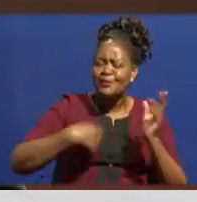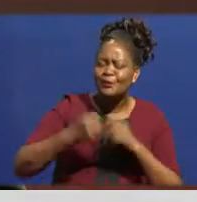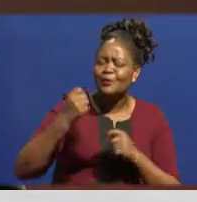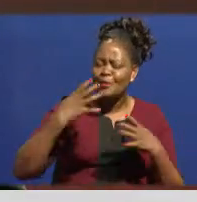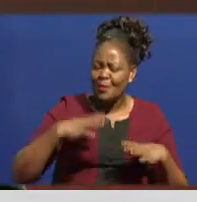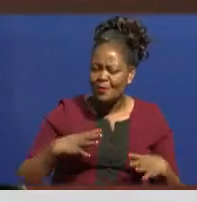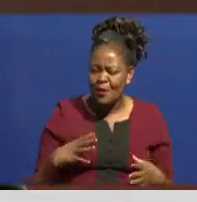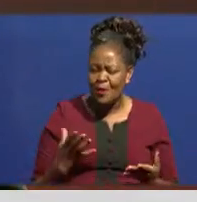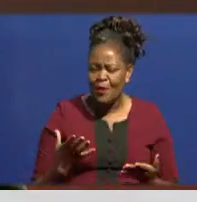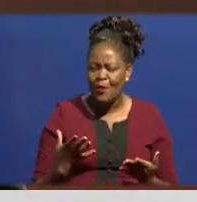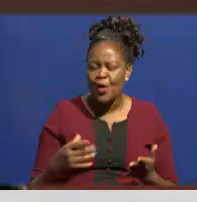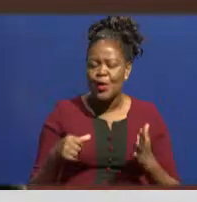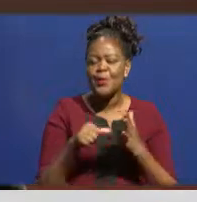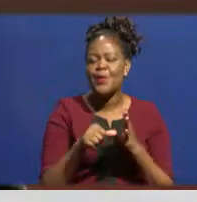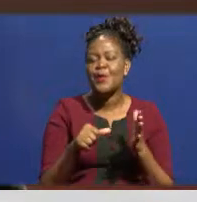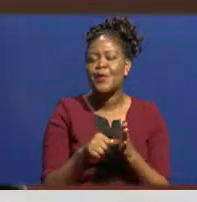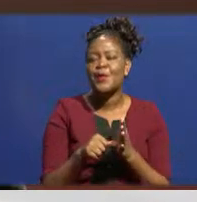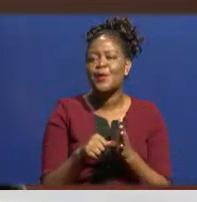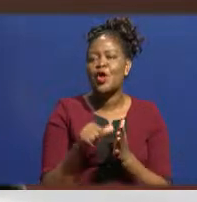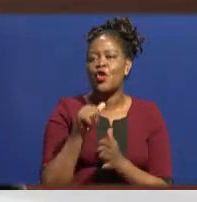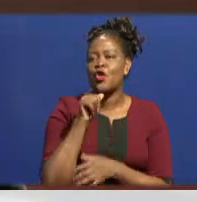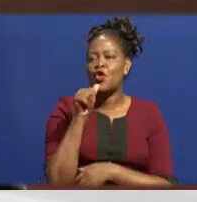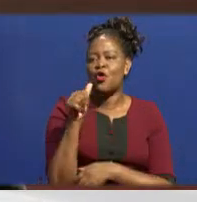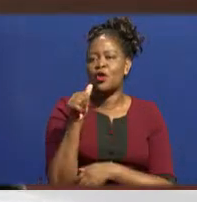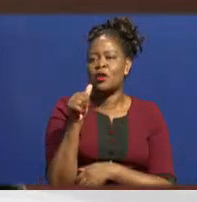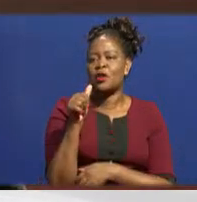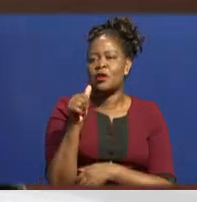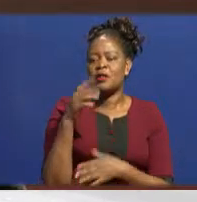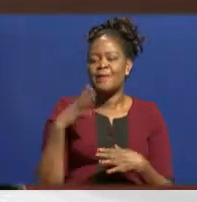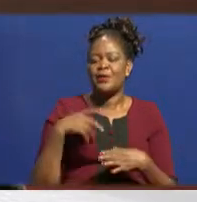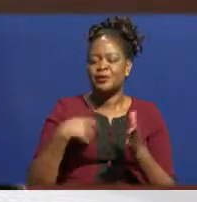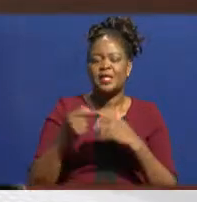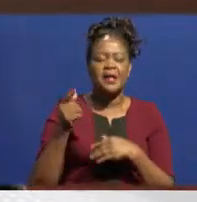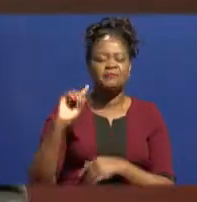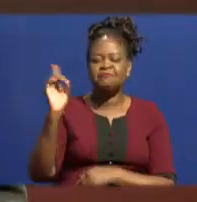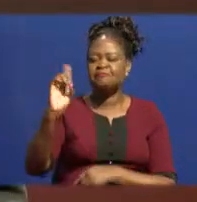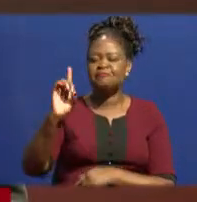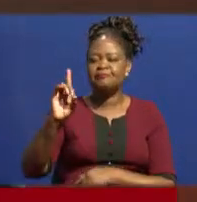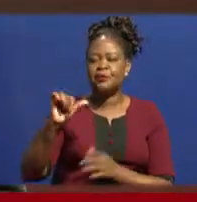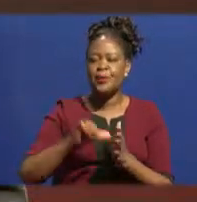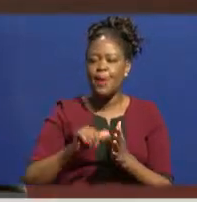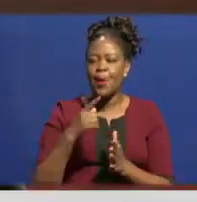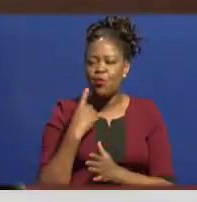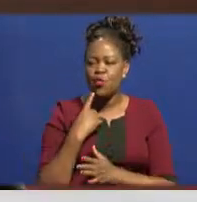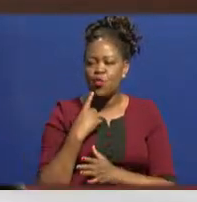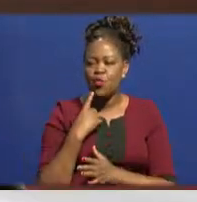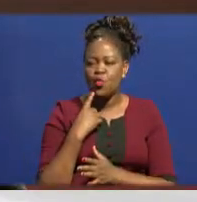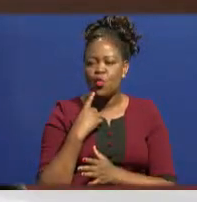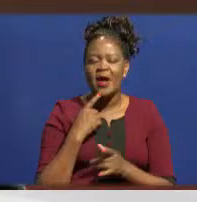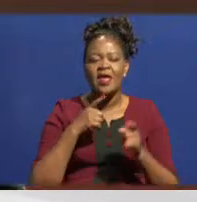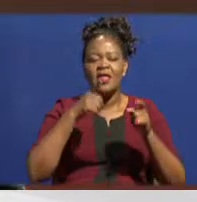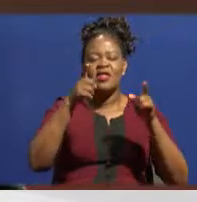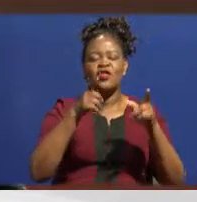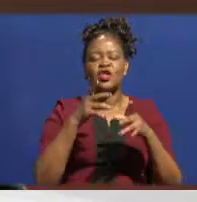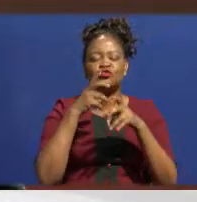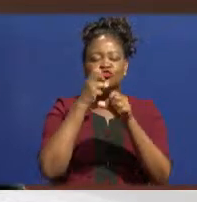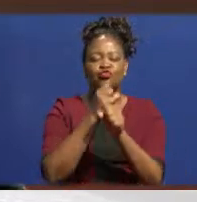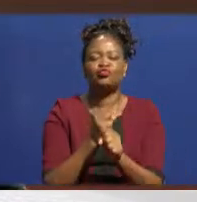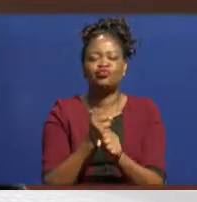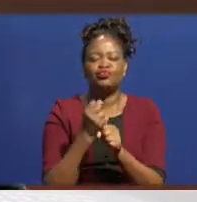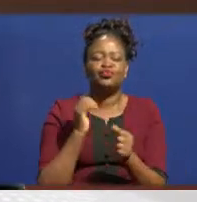farmers, the problem is not the seller. The problem is the regulatory body. Mm. And I